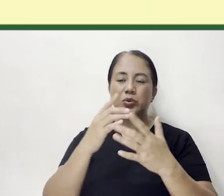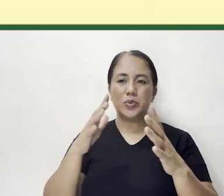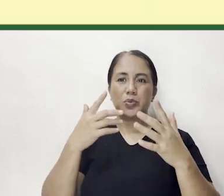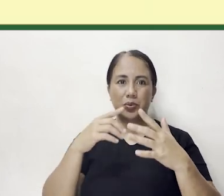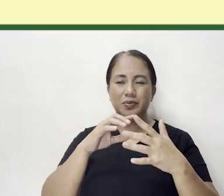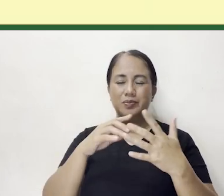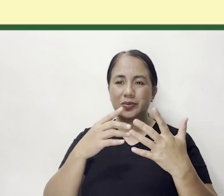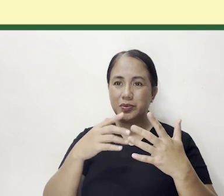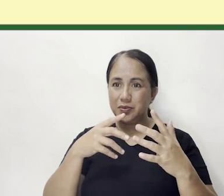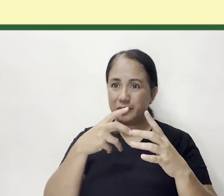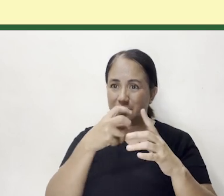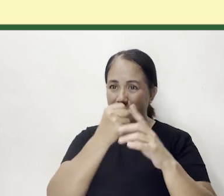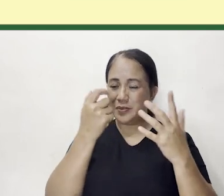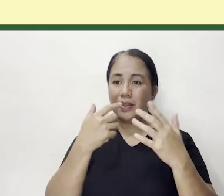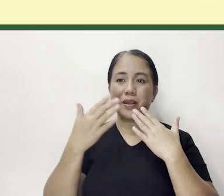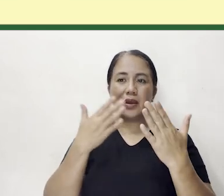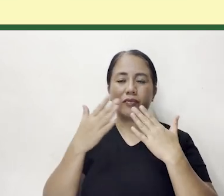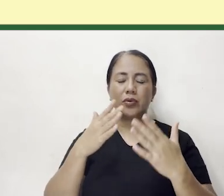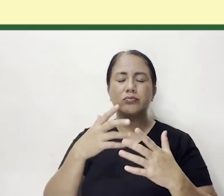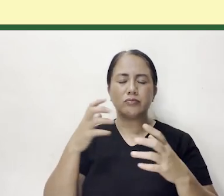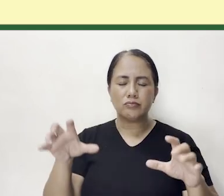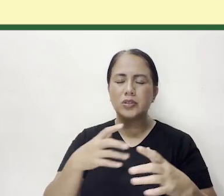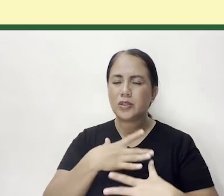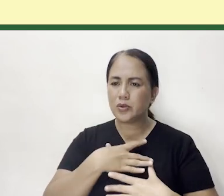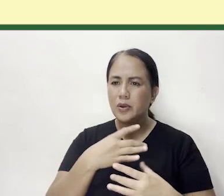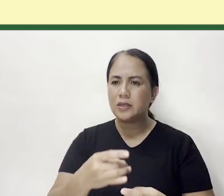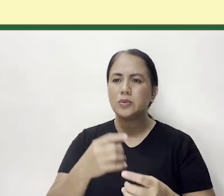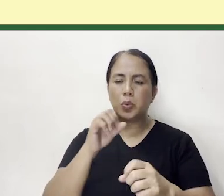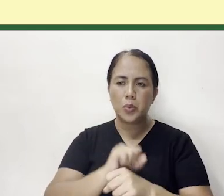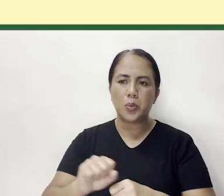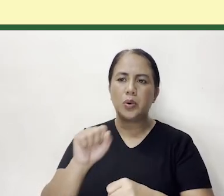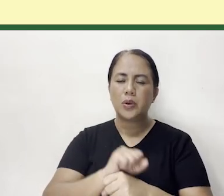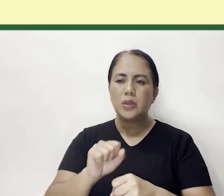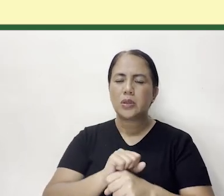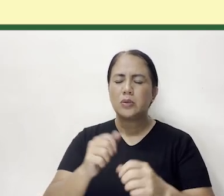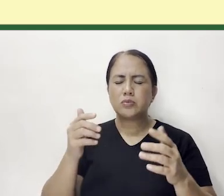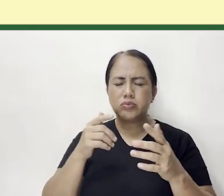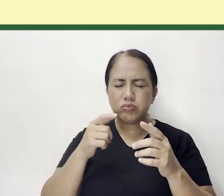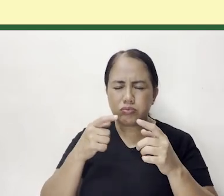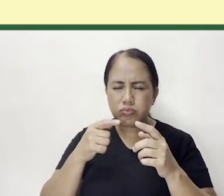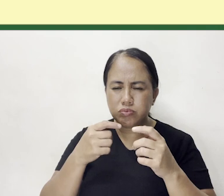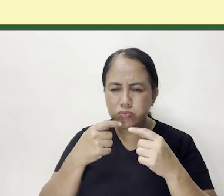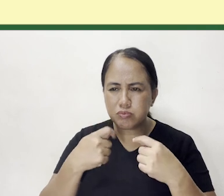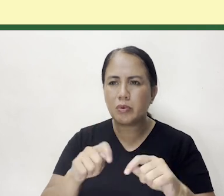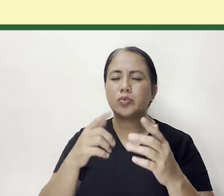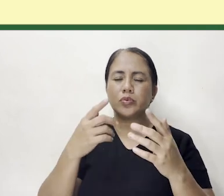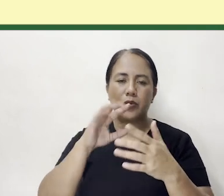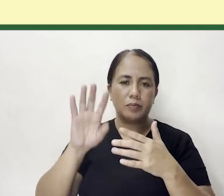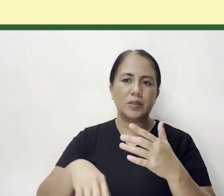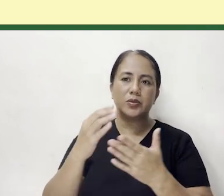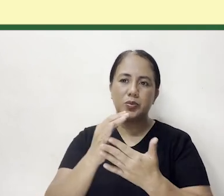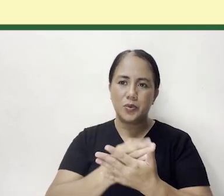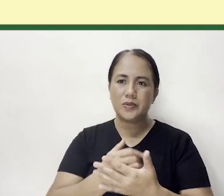Congratulations! You've reached this far. Thank you for your hard interest and hard work and determination to